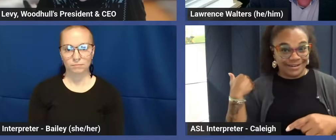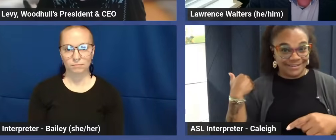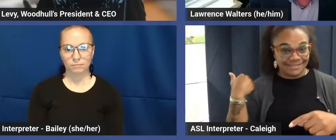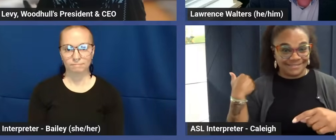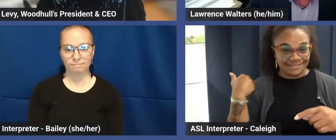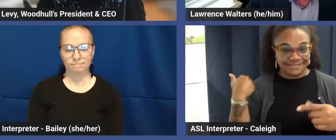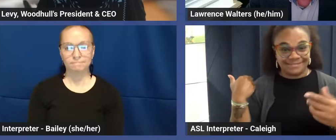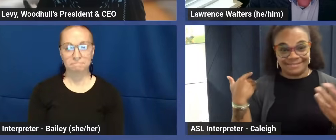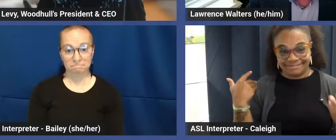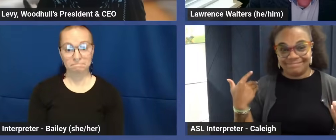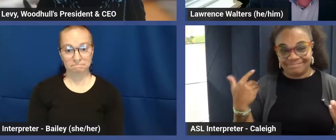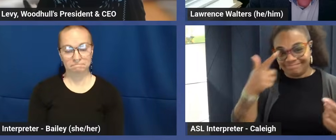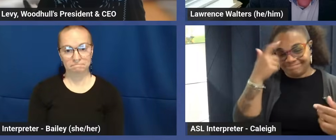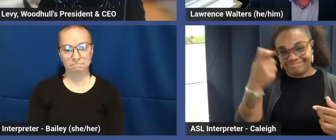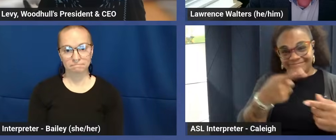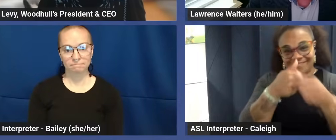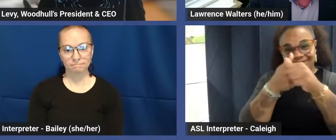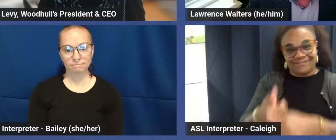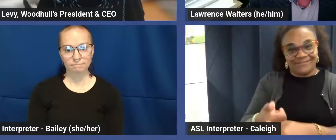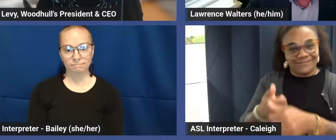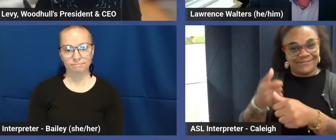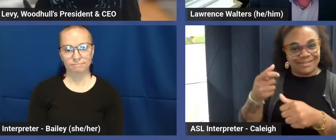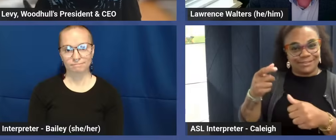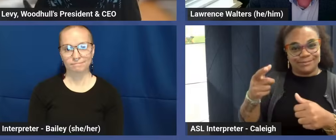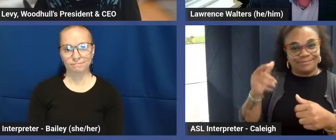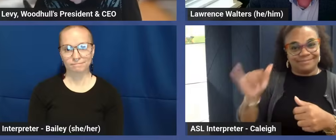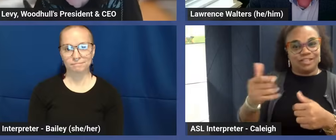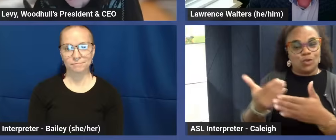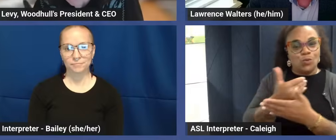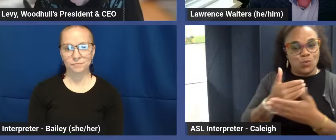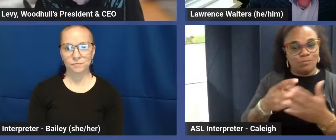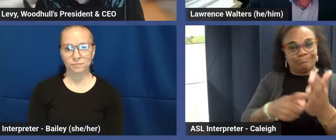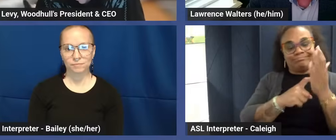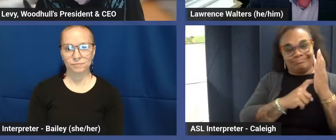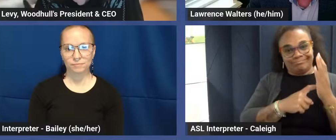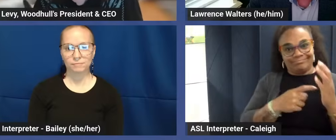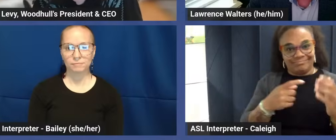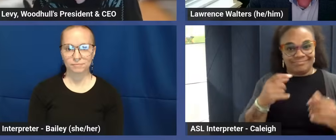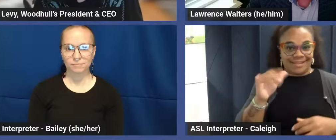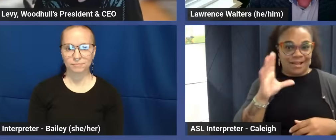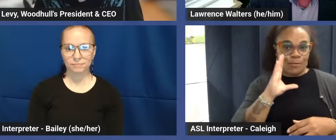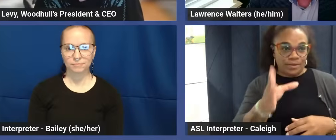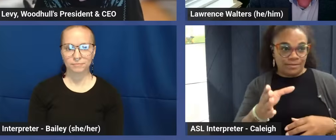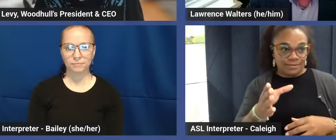in imposing this new criteria that ultimately will